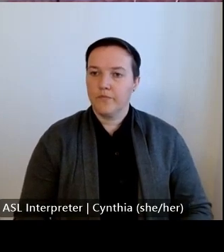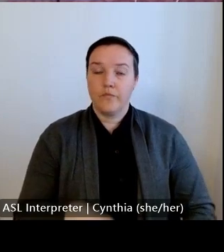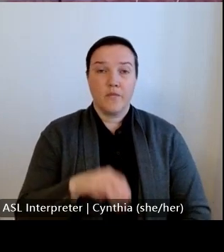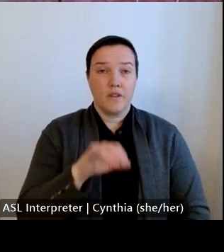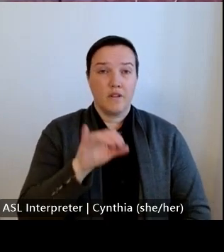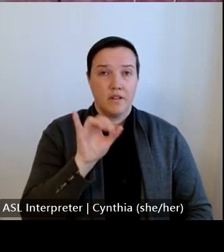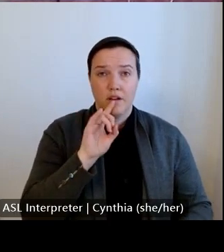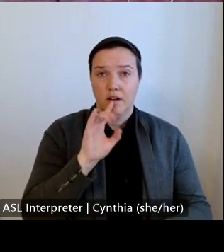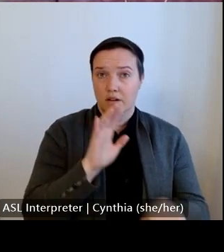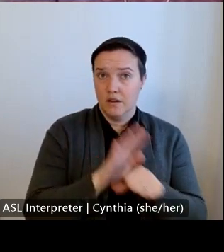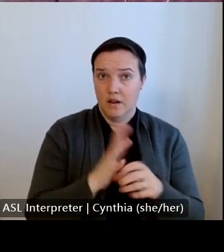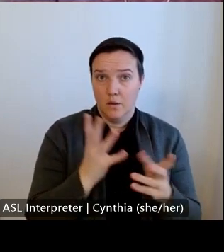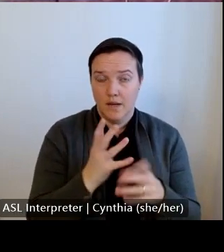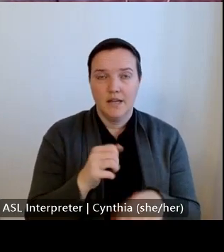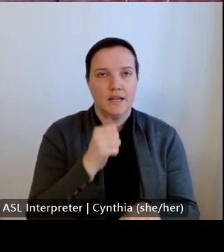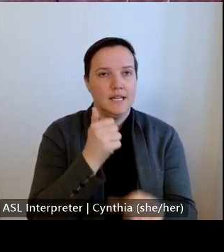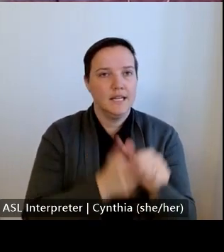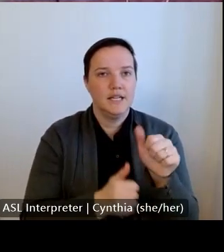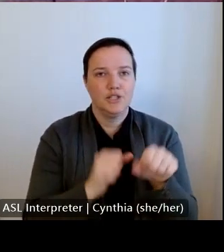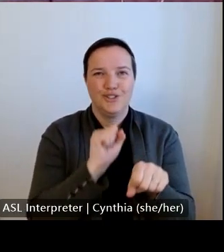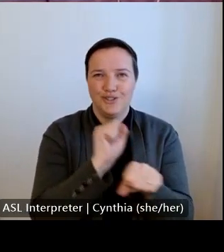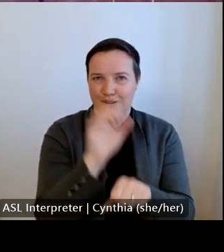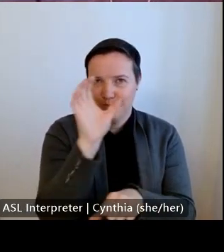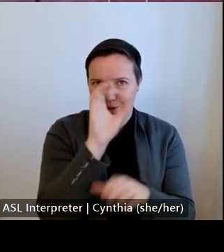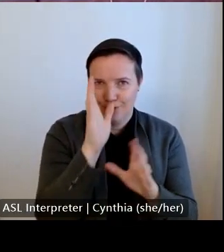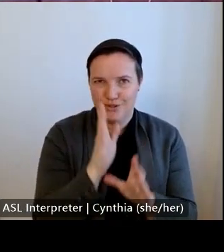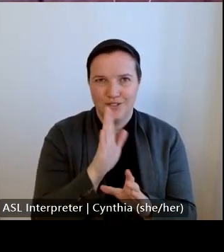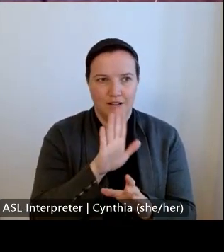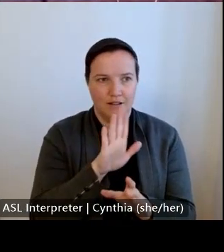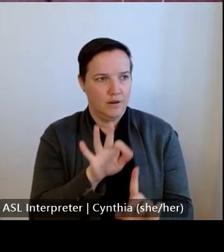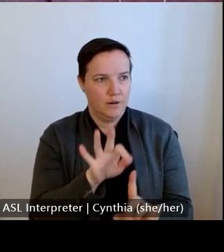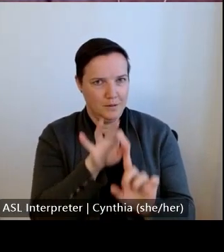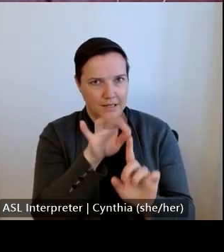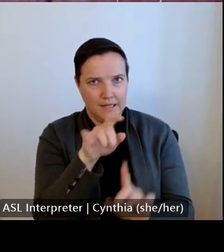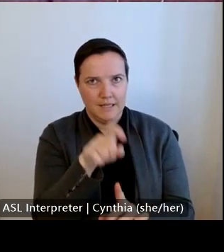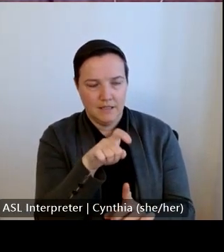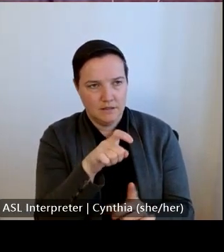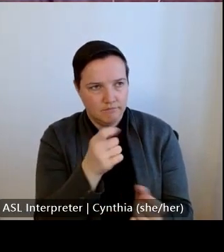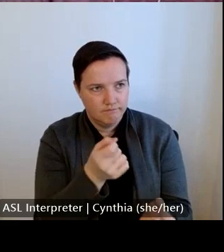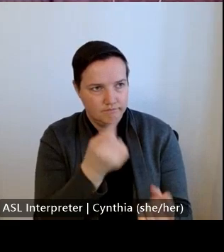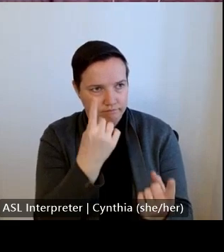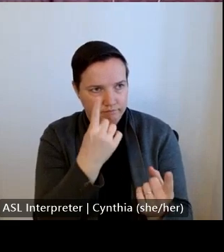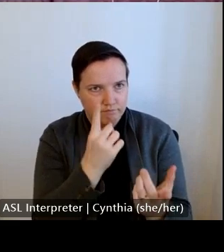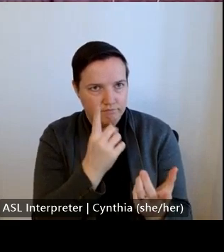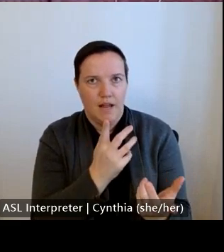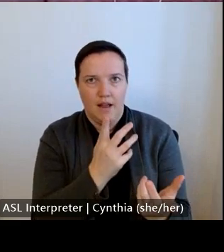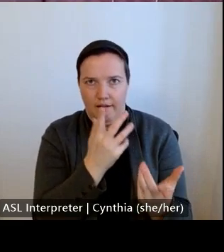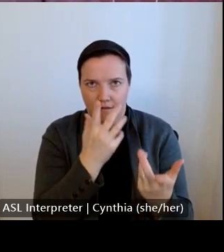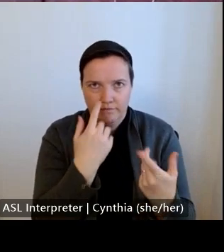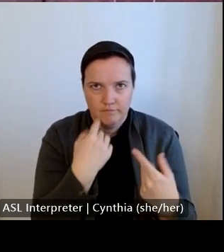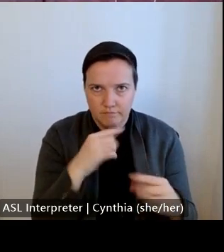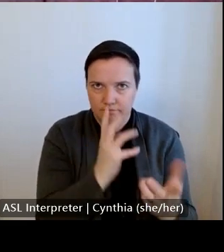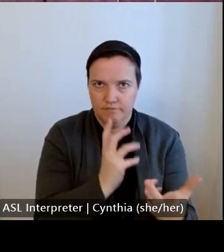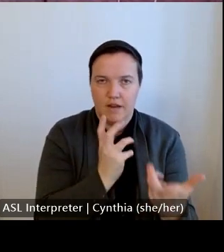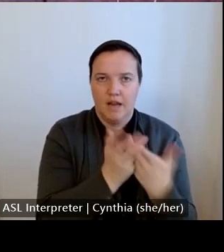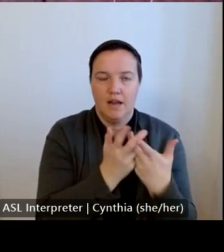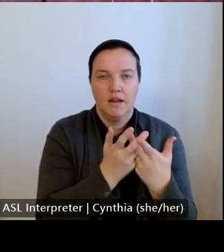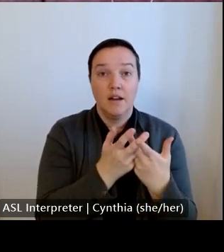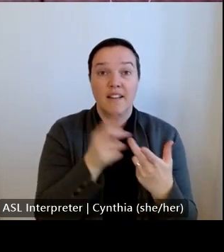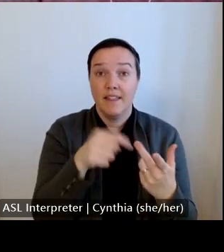job seeker's unique needs are understood and addressed, making the job search more efficient and